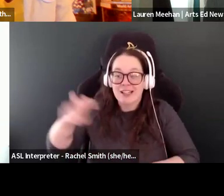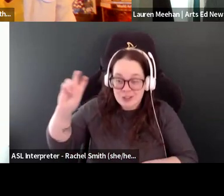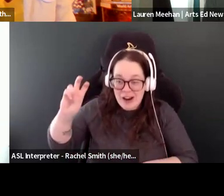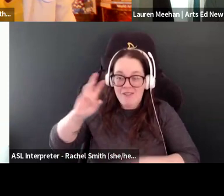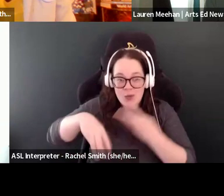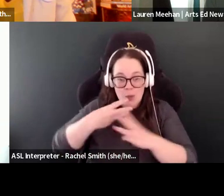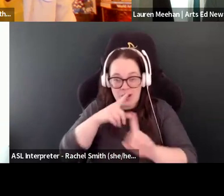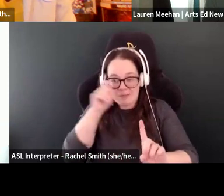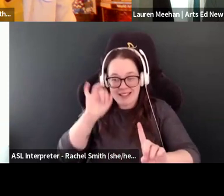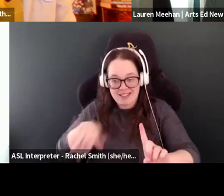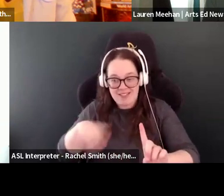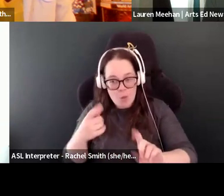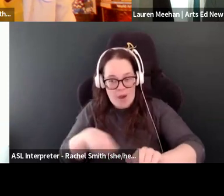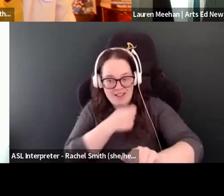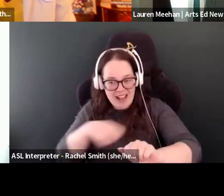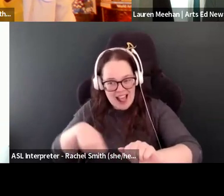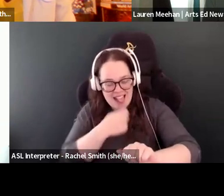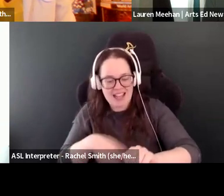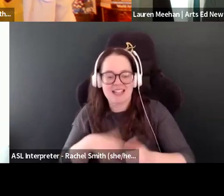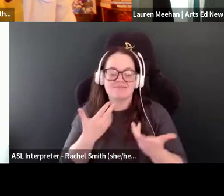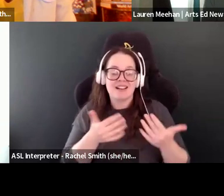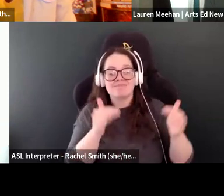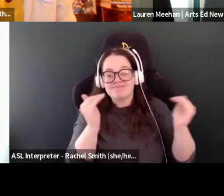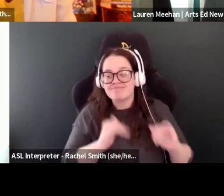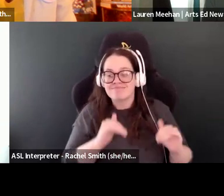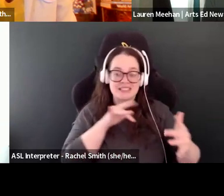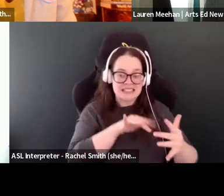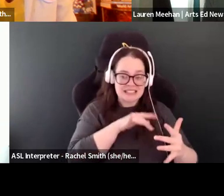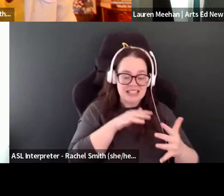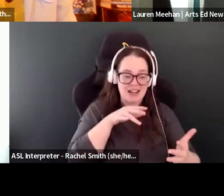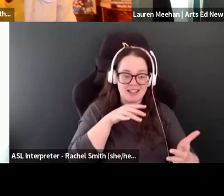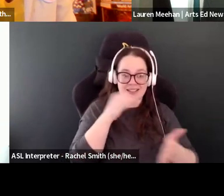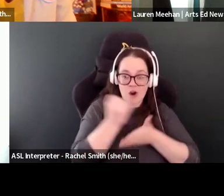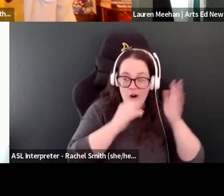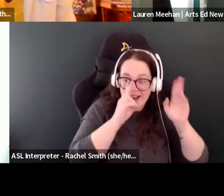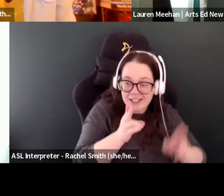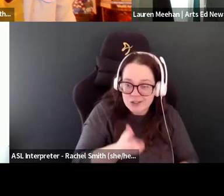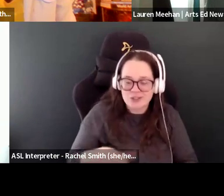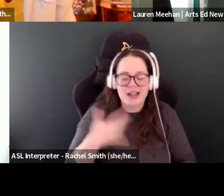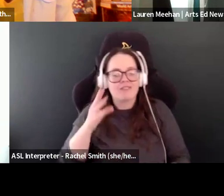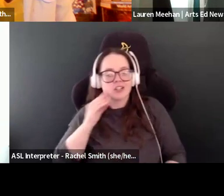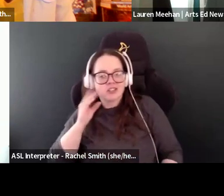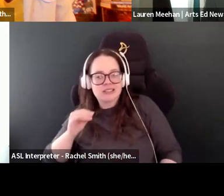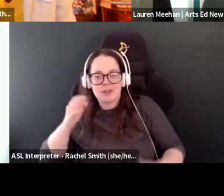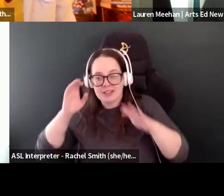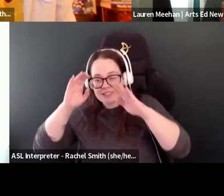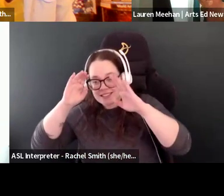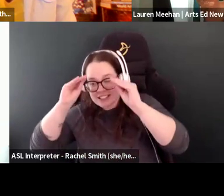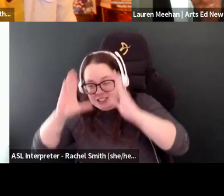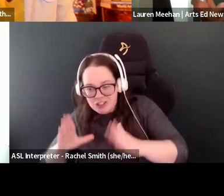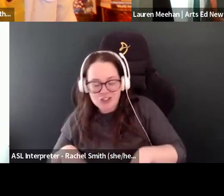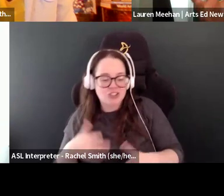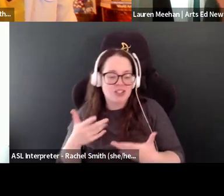violin. I went on to study art history. I've been a classroom educator. I've run after school and summer programs. So I